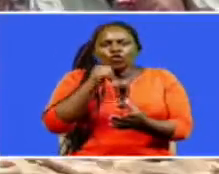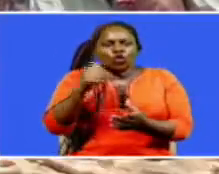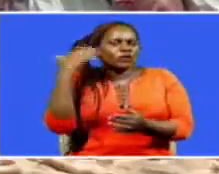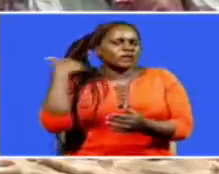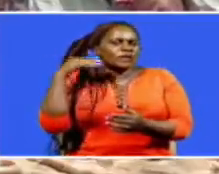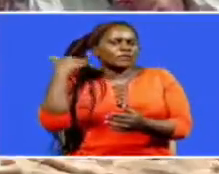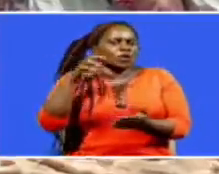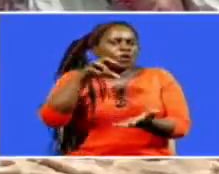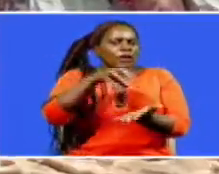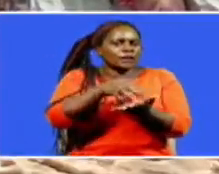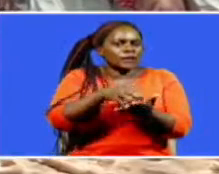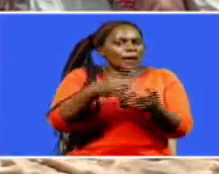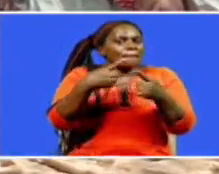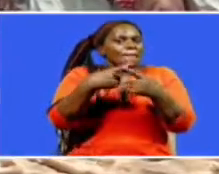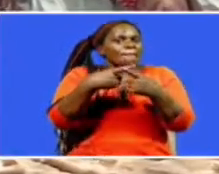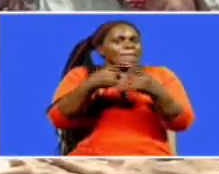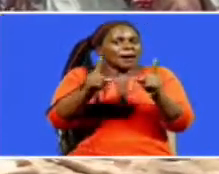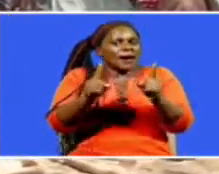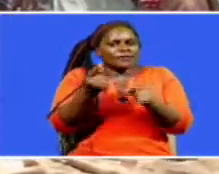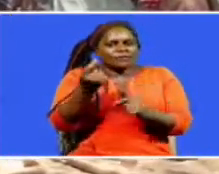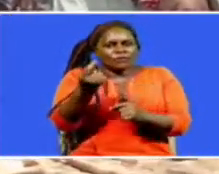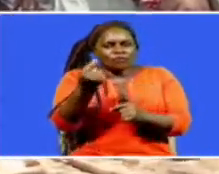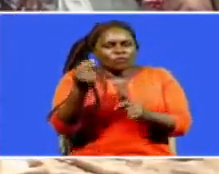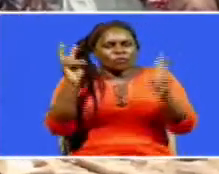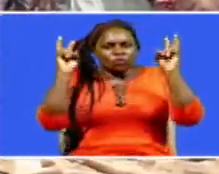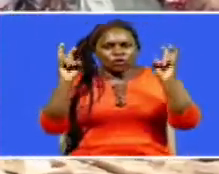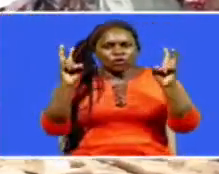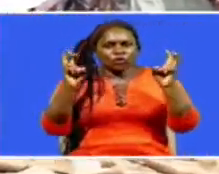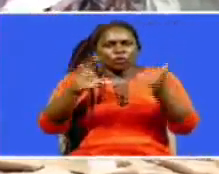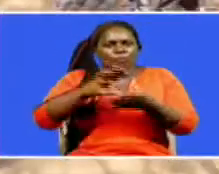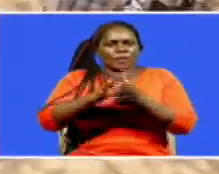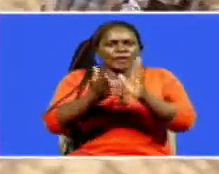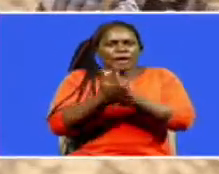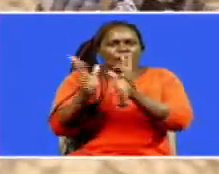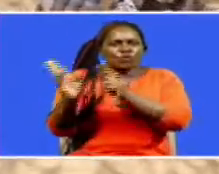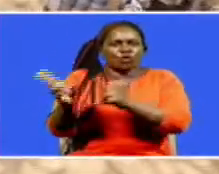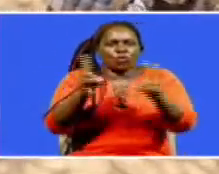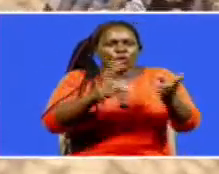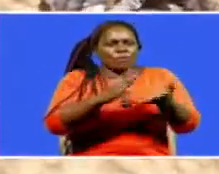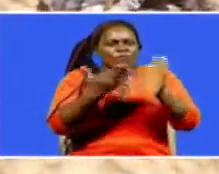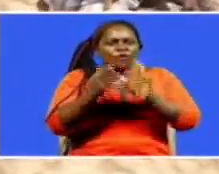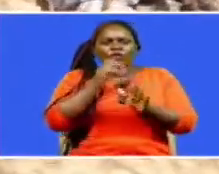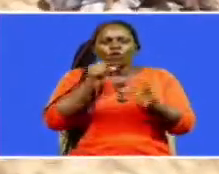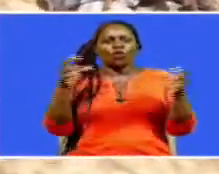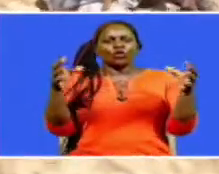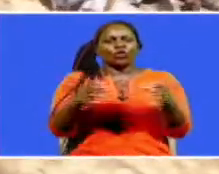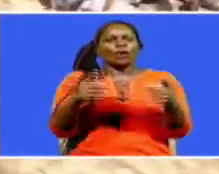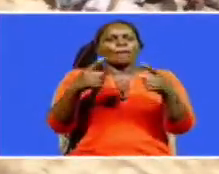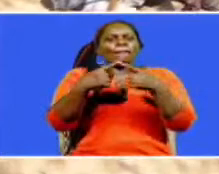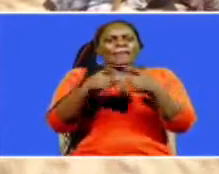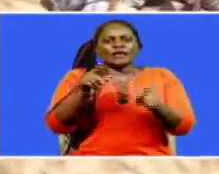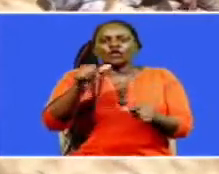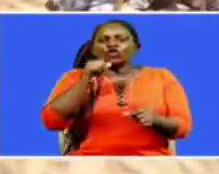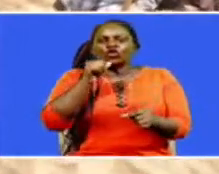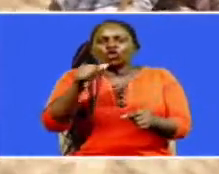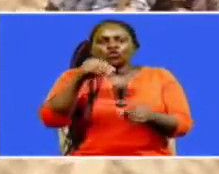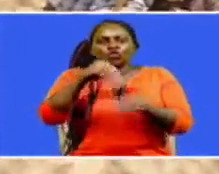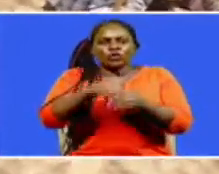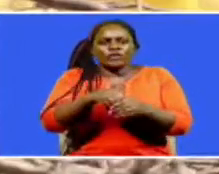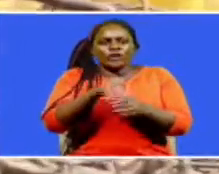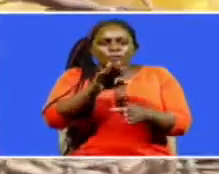criminal cases. However, criminal matters are becoming a common feature before the elders, despite them not being within